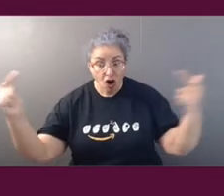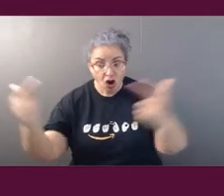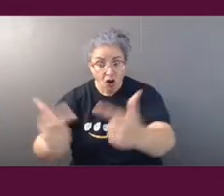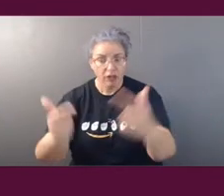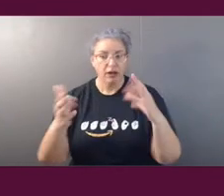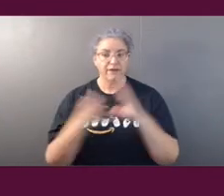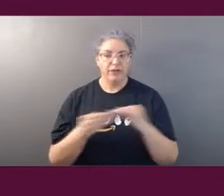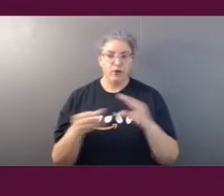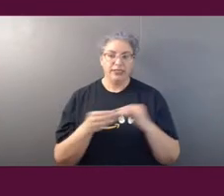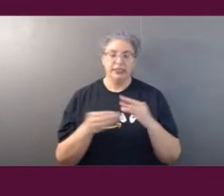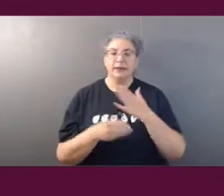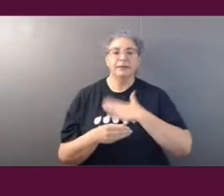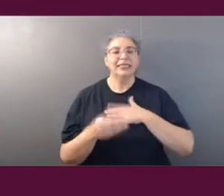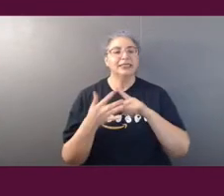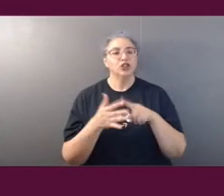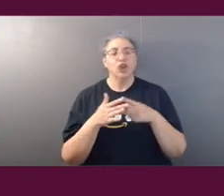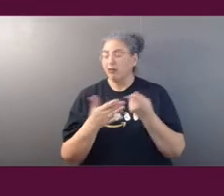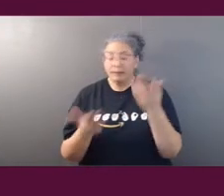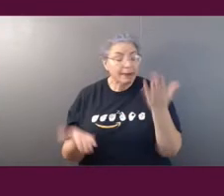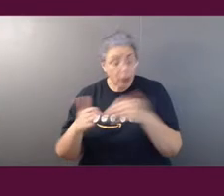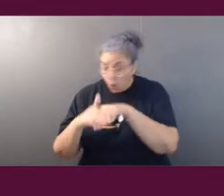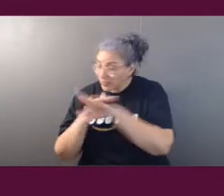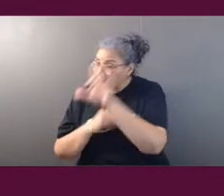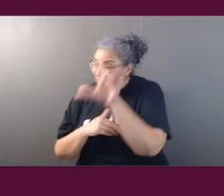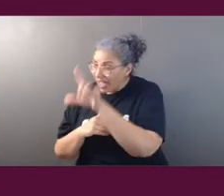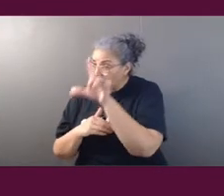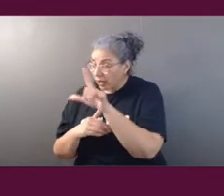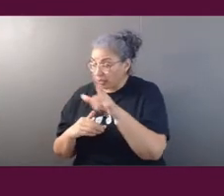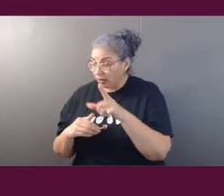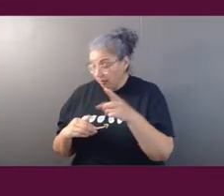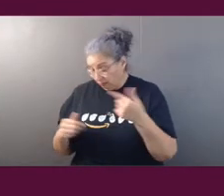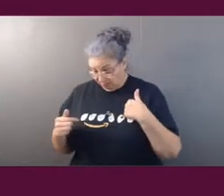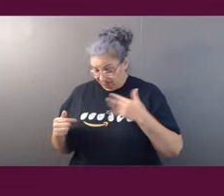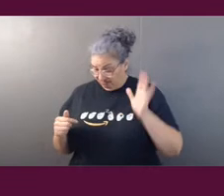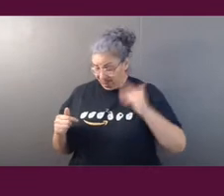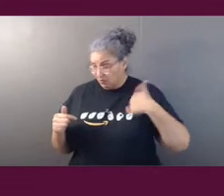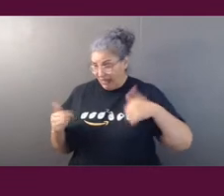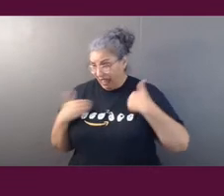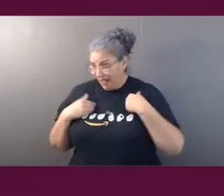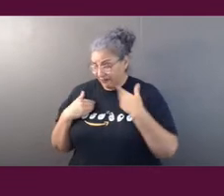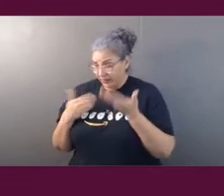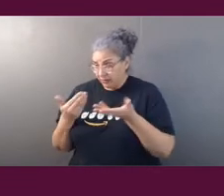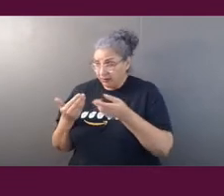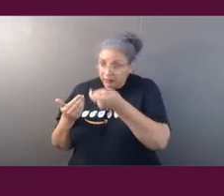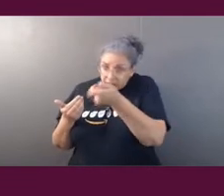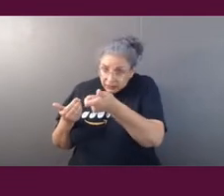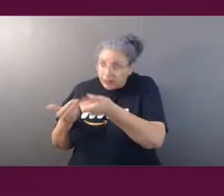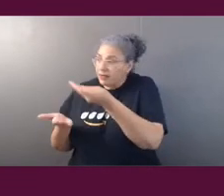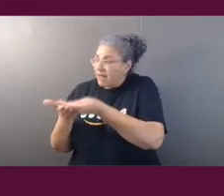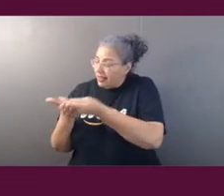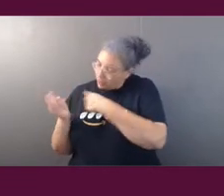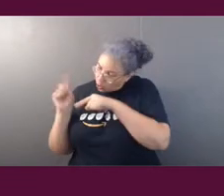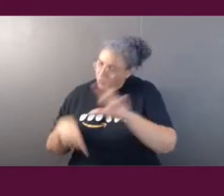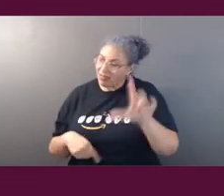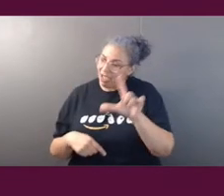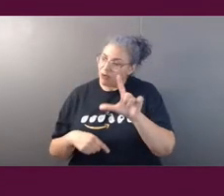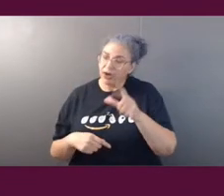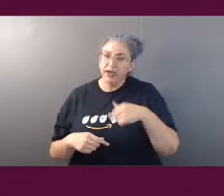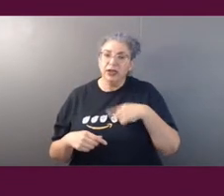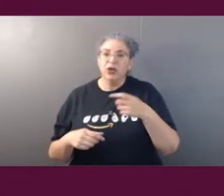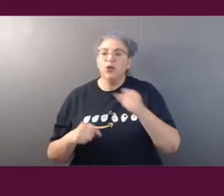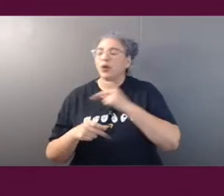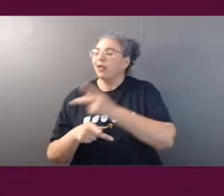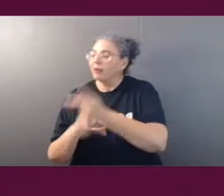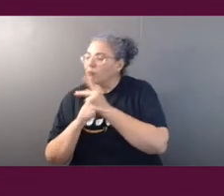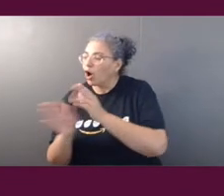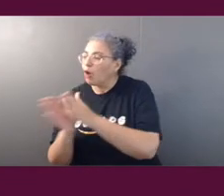need all of these voices. Please start. Start at your library. You know, when we didn't have a lot of money, the library was the place I would go.